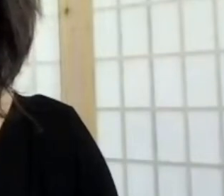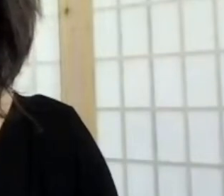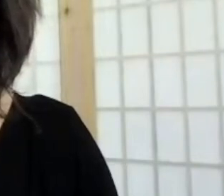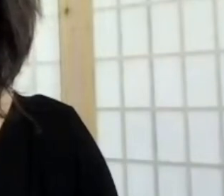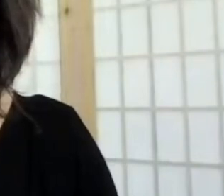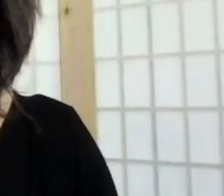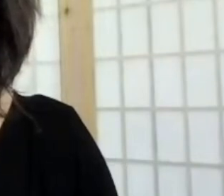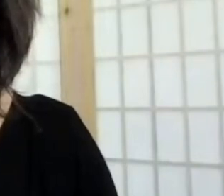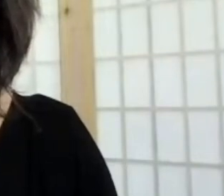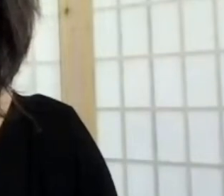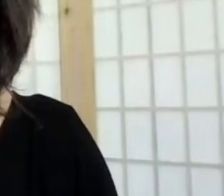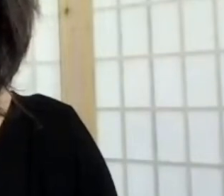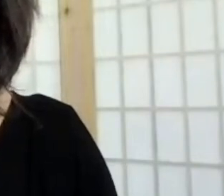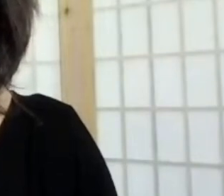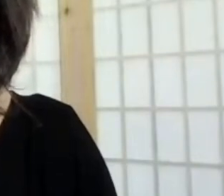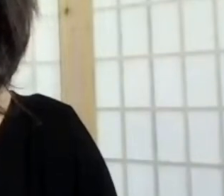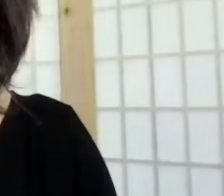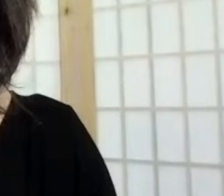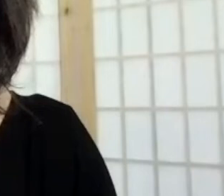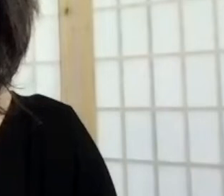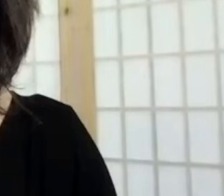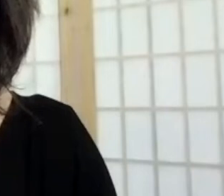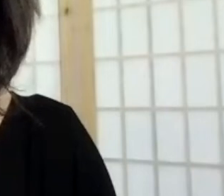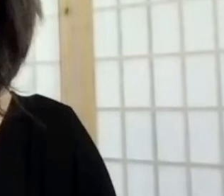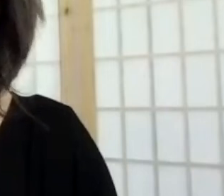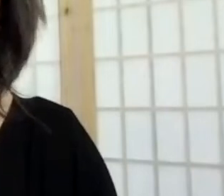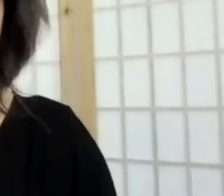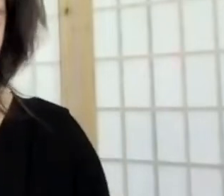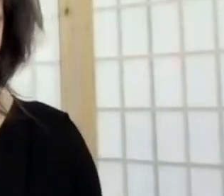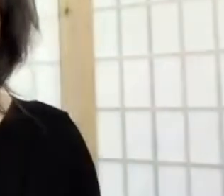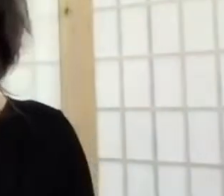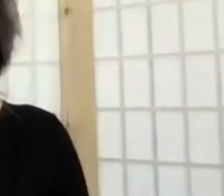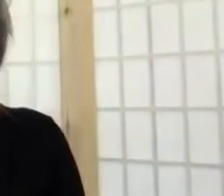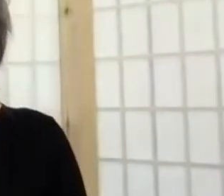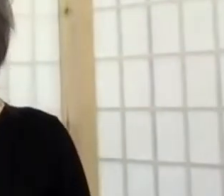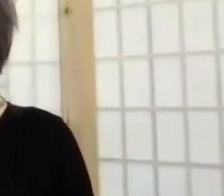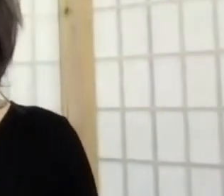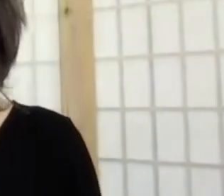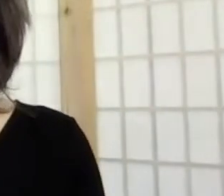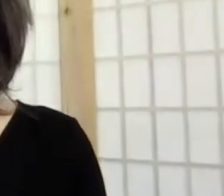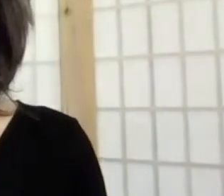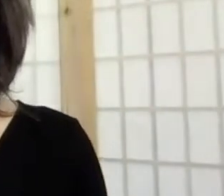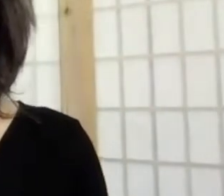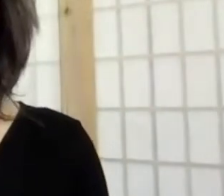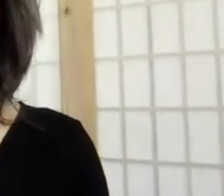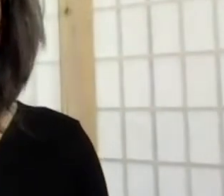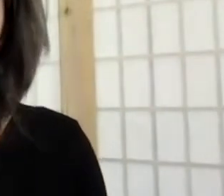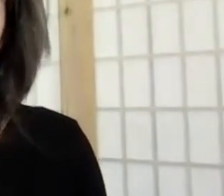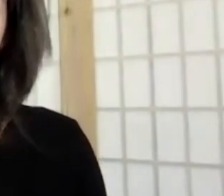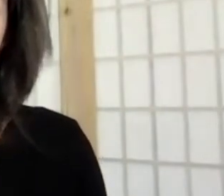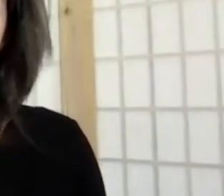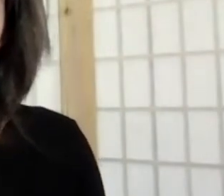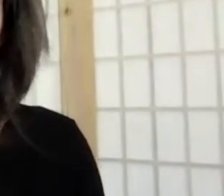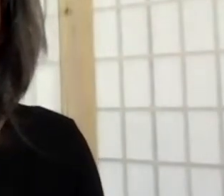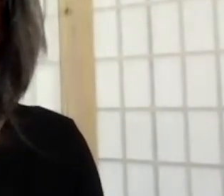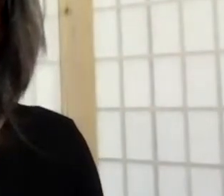defining the problem, of what we want to measure, and going back and